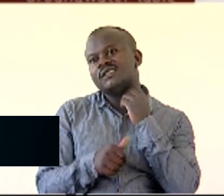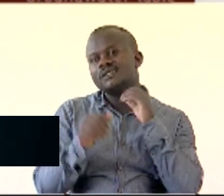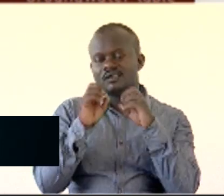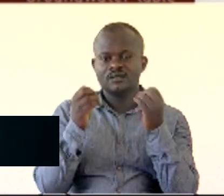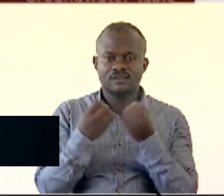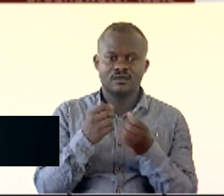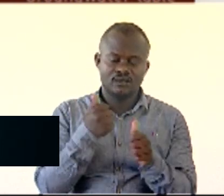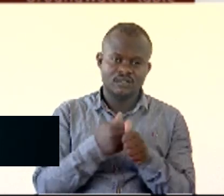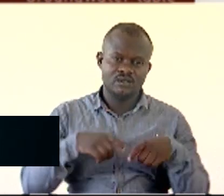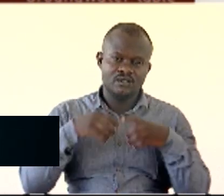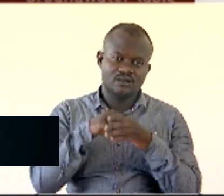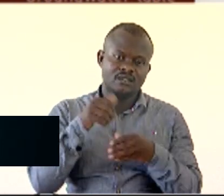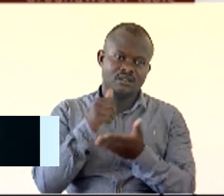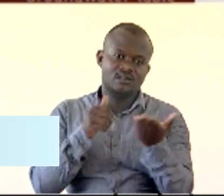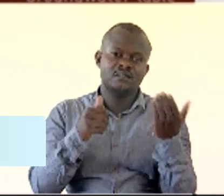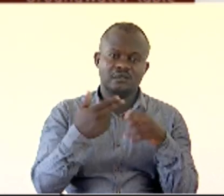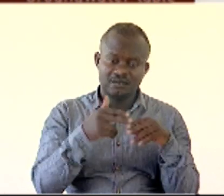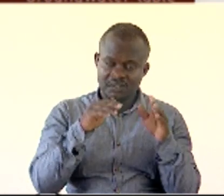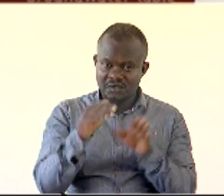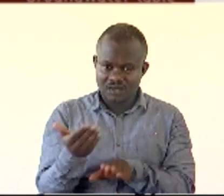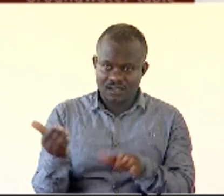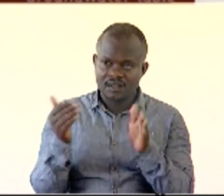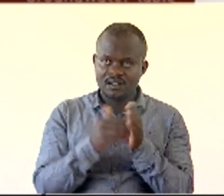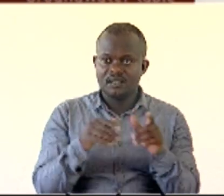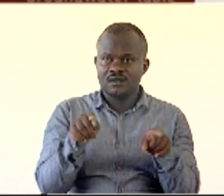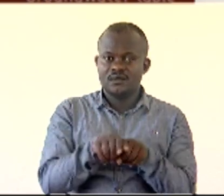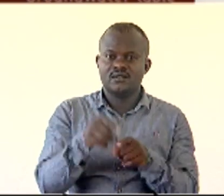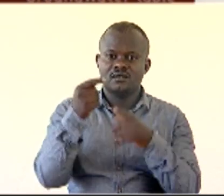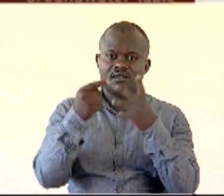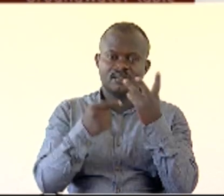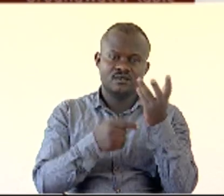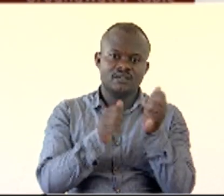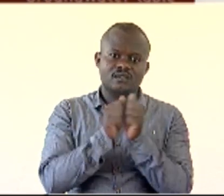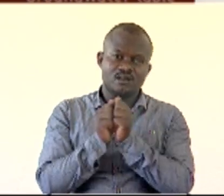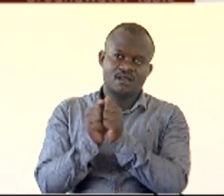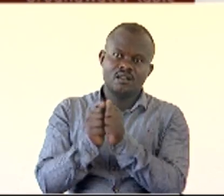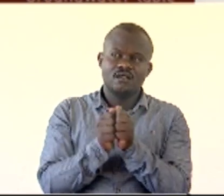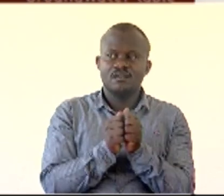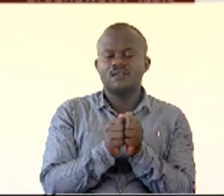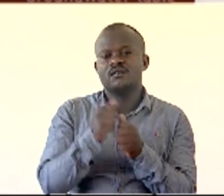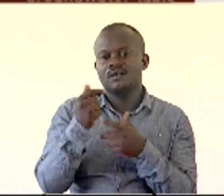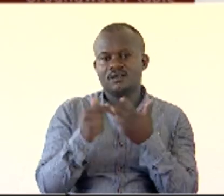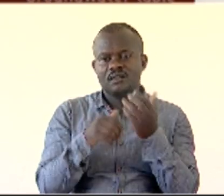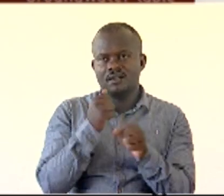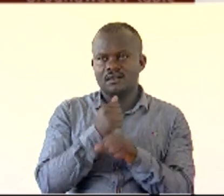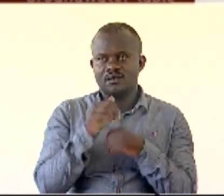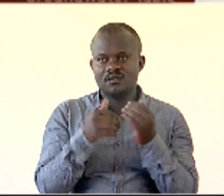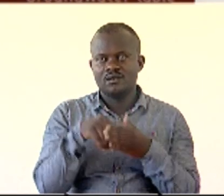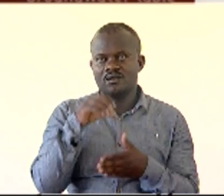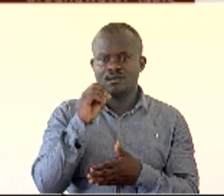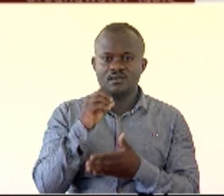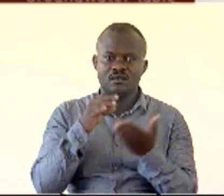organisms which live in soil are likely to die, and even this will affect productivity